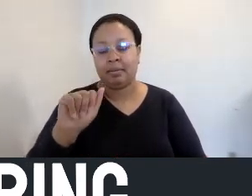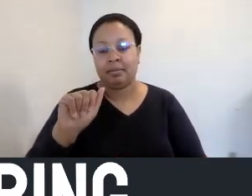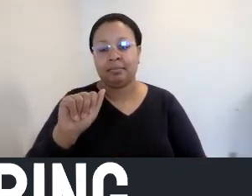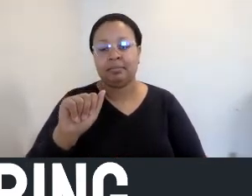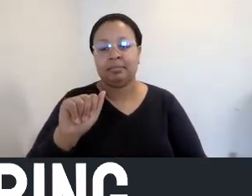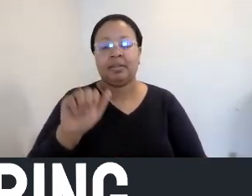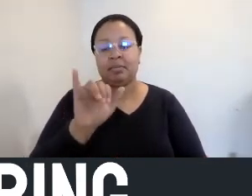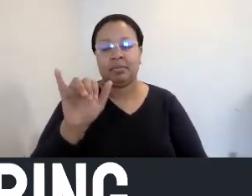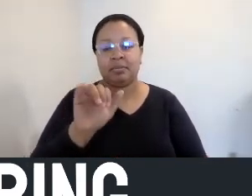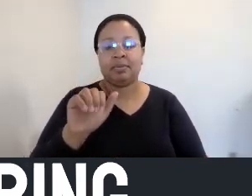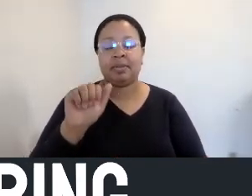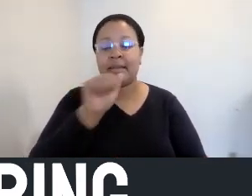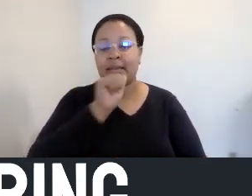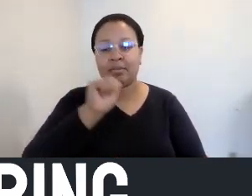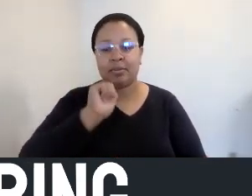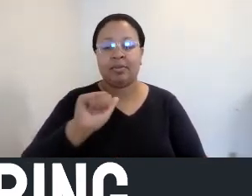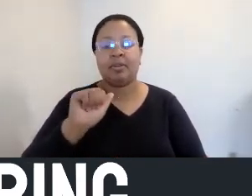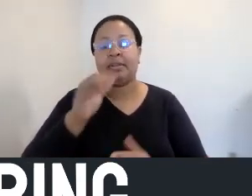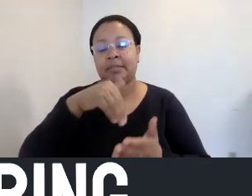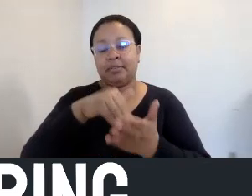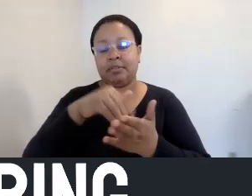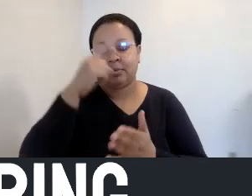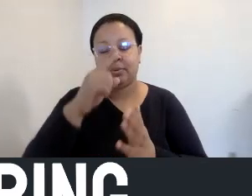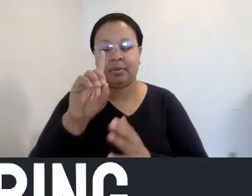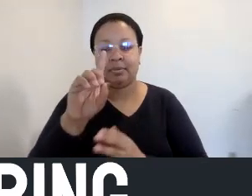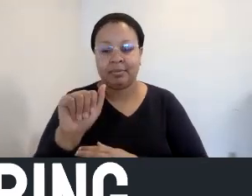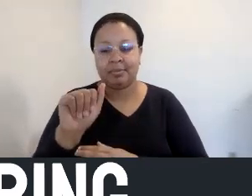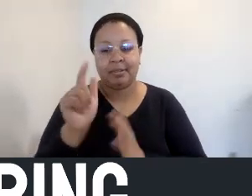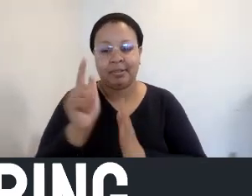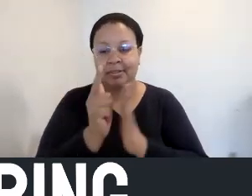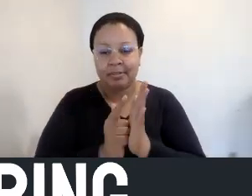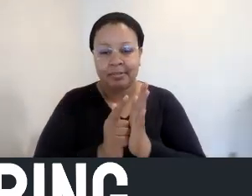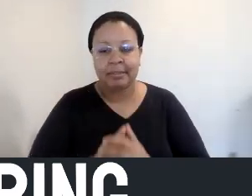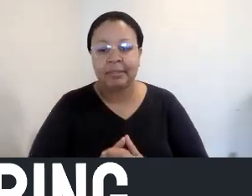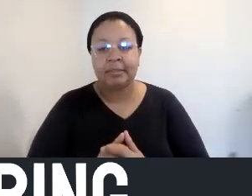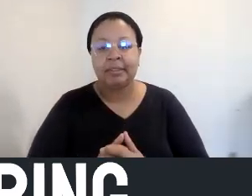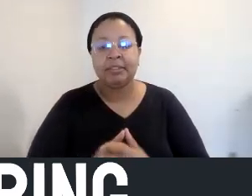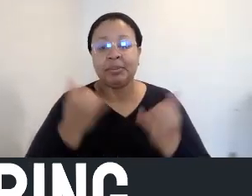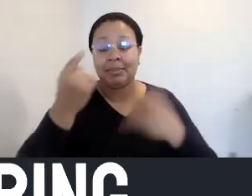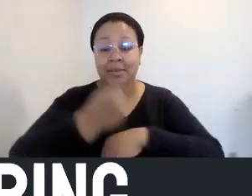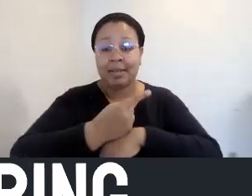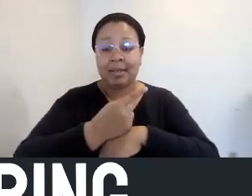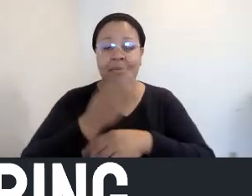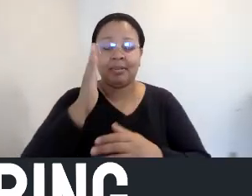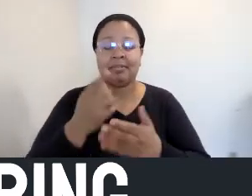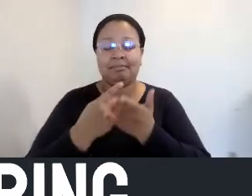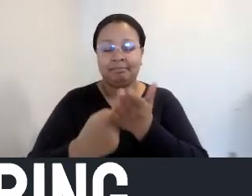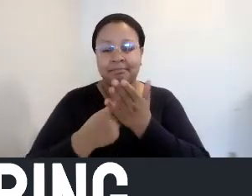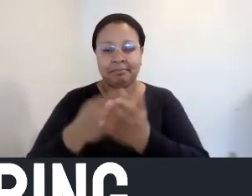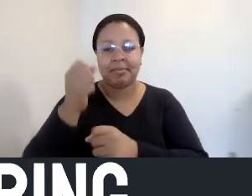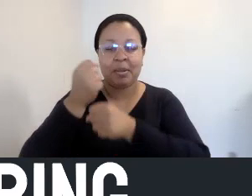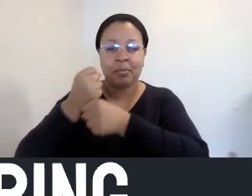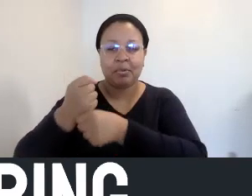So today's session, Protest Ensuring Accessibility in Social Justice Activities,